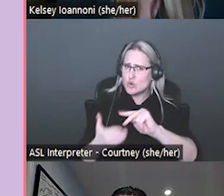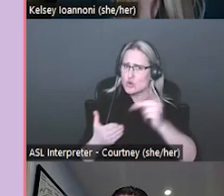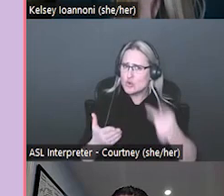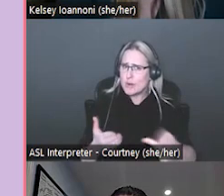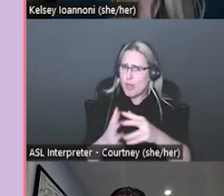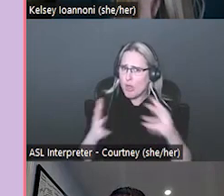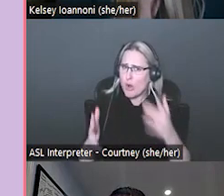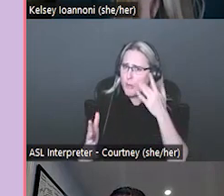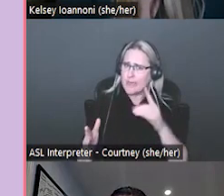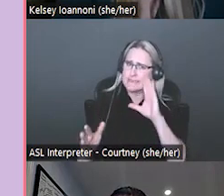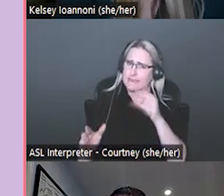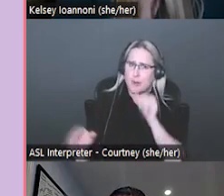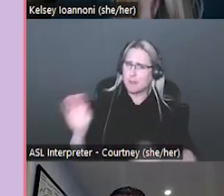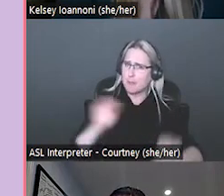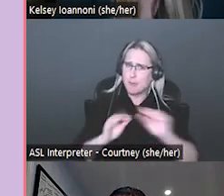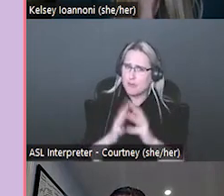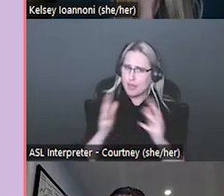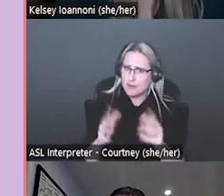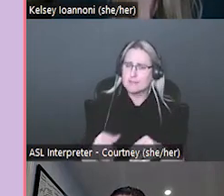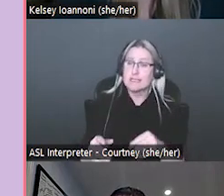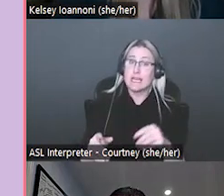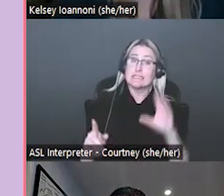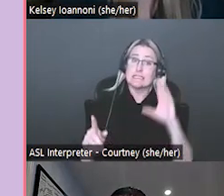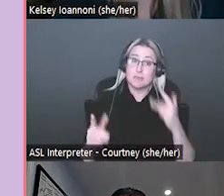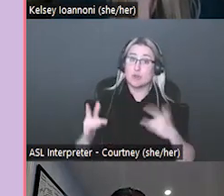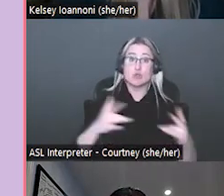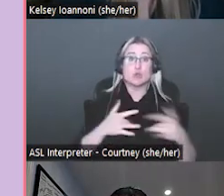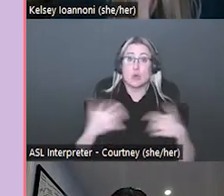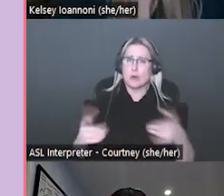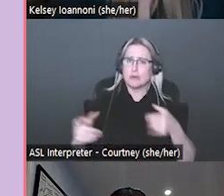lot, and said the real concern was getting Sally's weight under control.